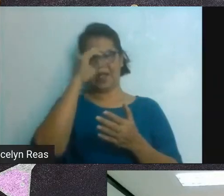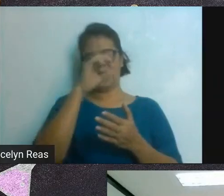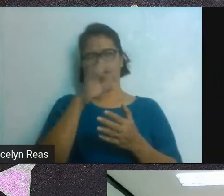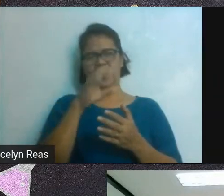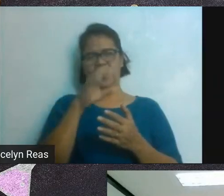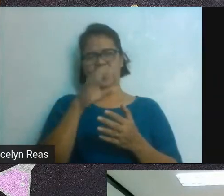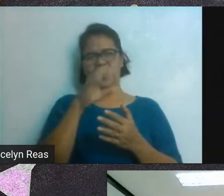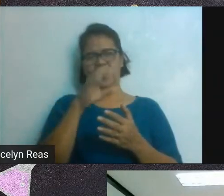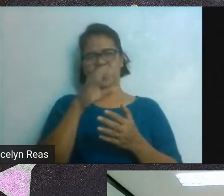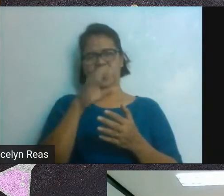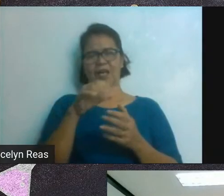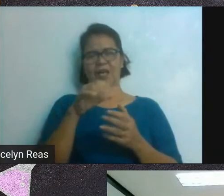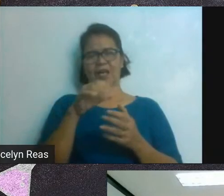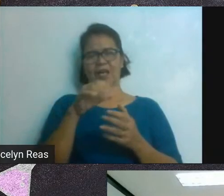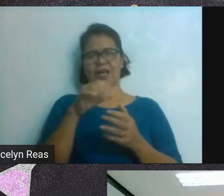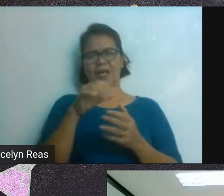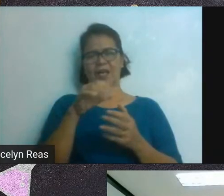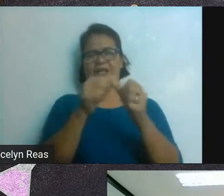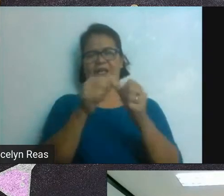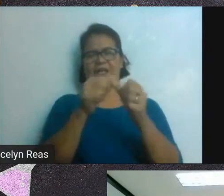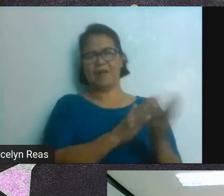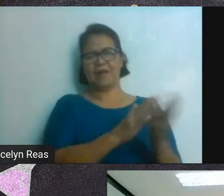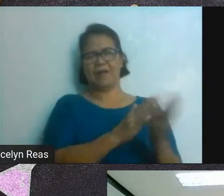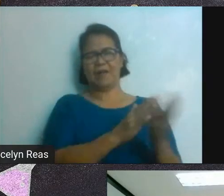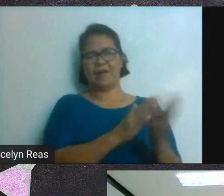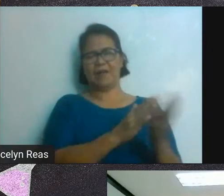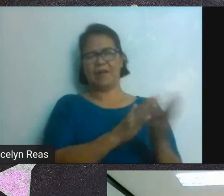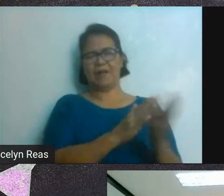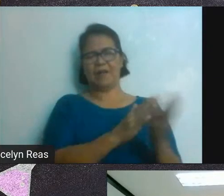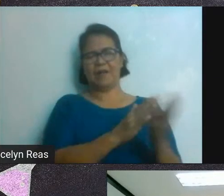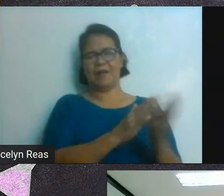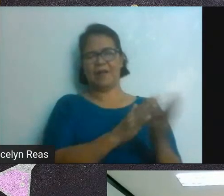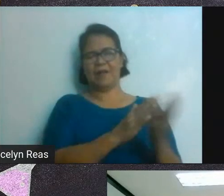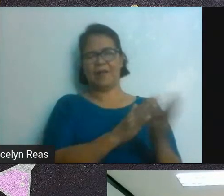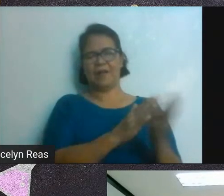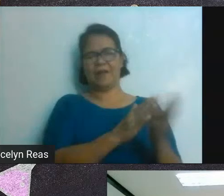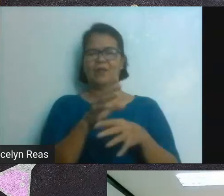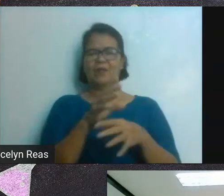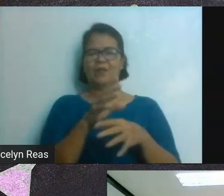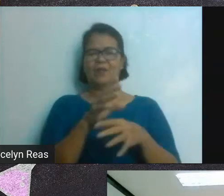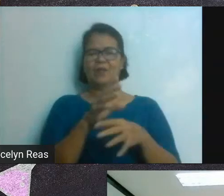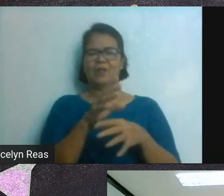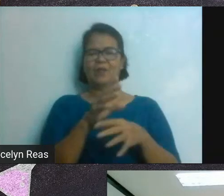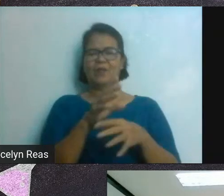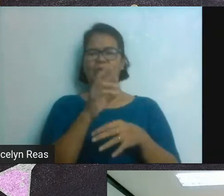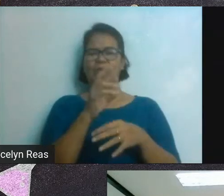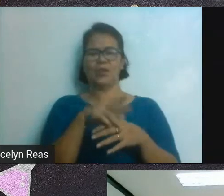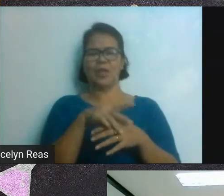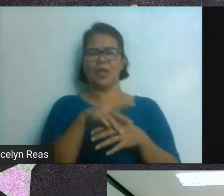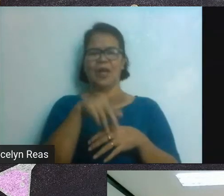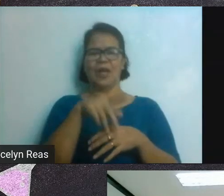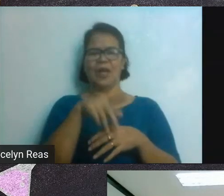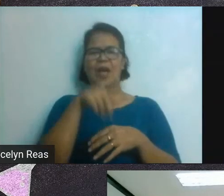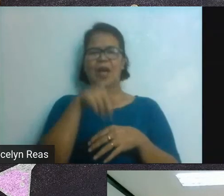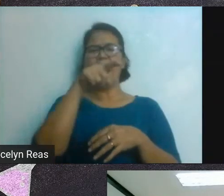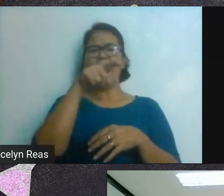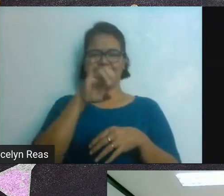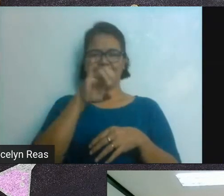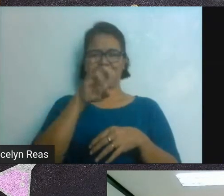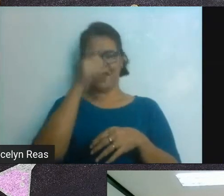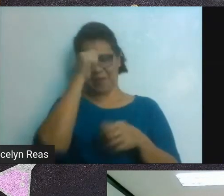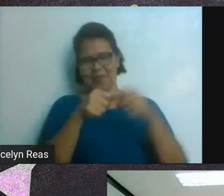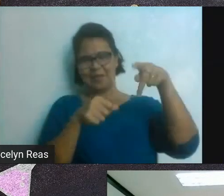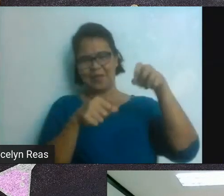really a prince, Dr. Jeremy Limbaco. I'm sure you'd agree. And then we're having